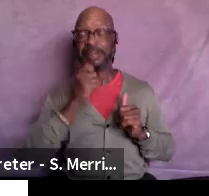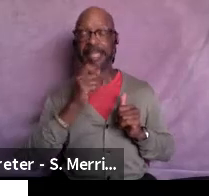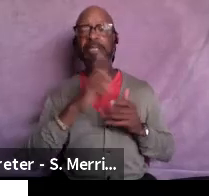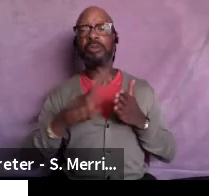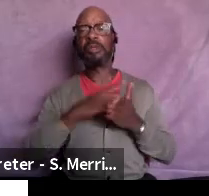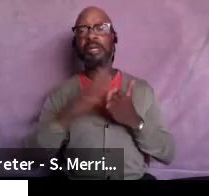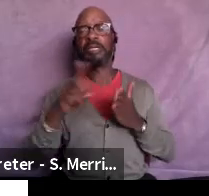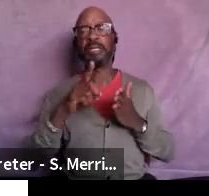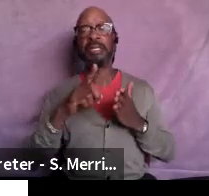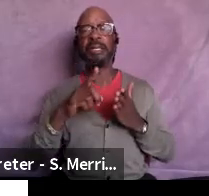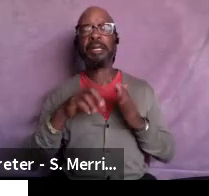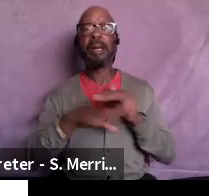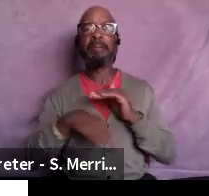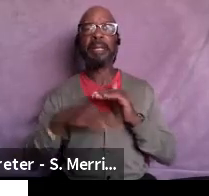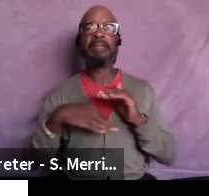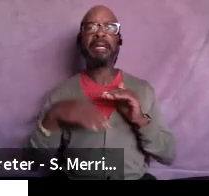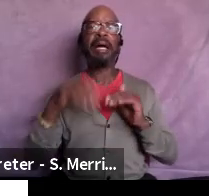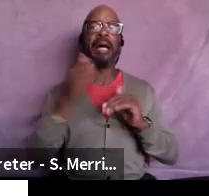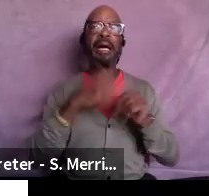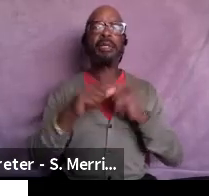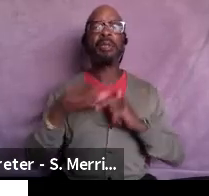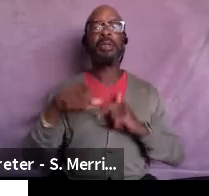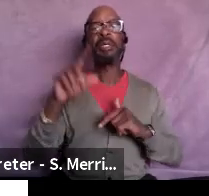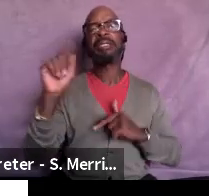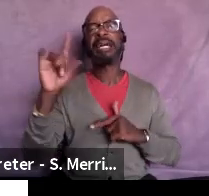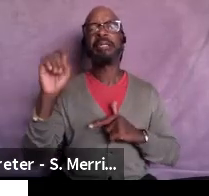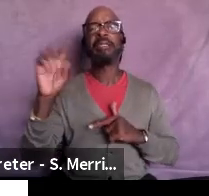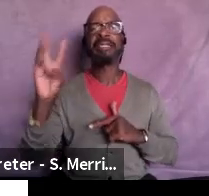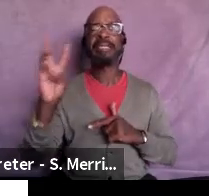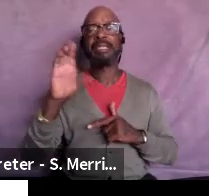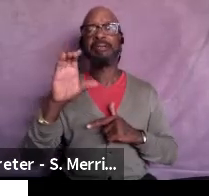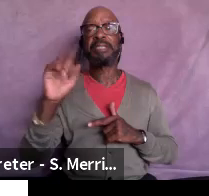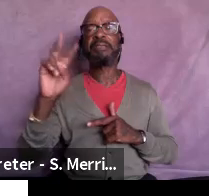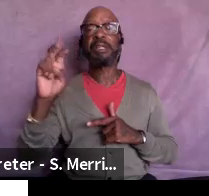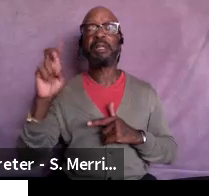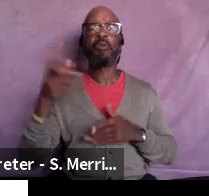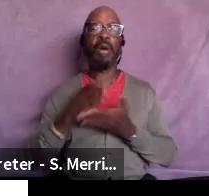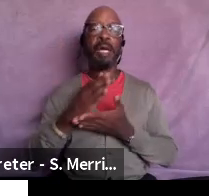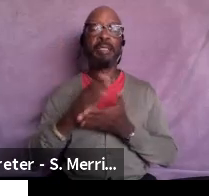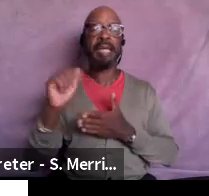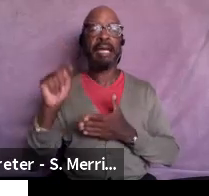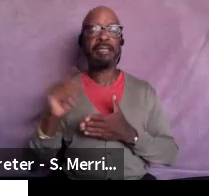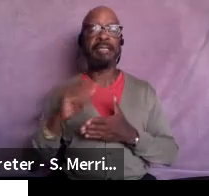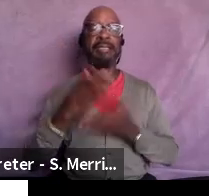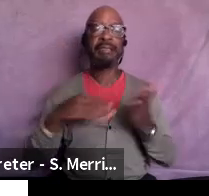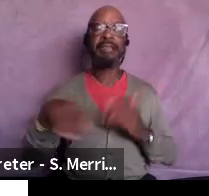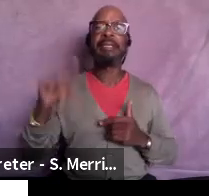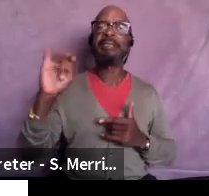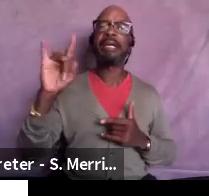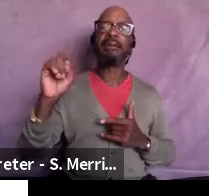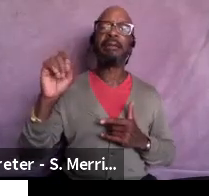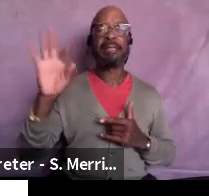grounds prohibited under Title VI of the Civil Rights Act, Title IX of the Education Amendments of